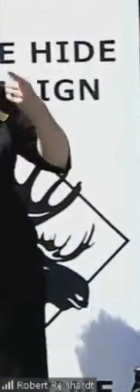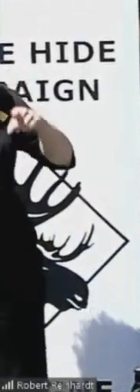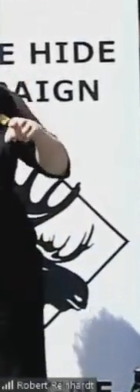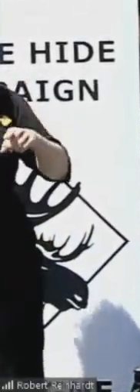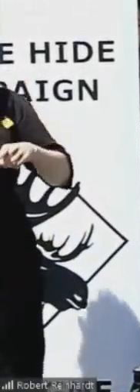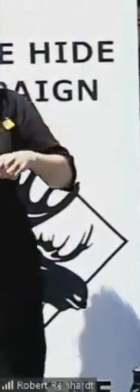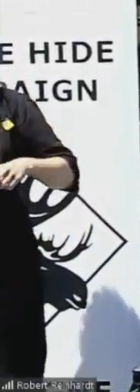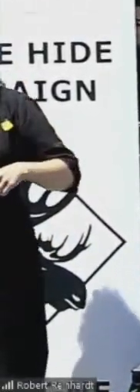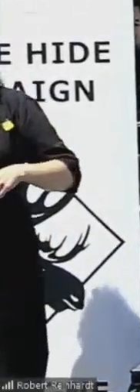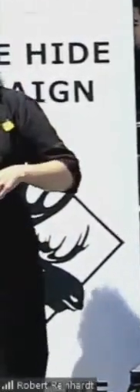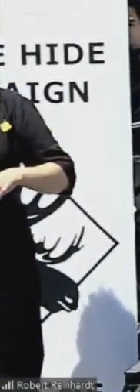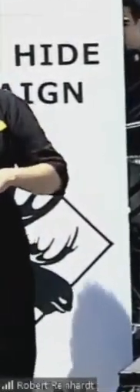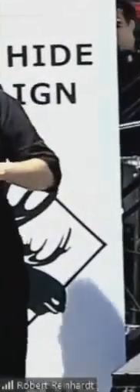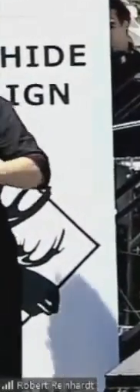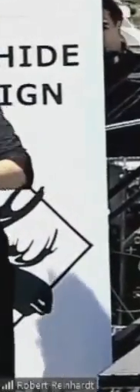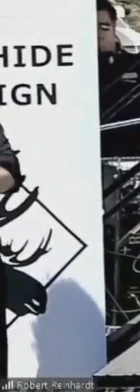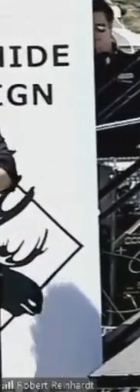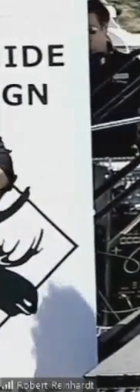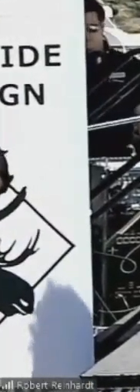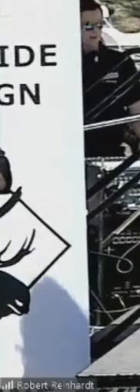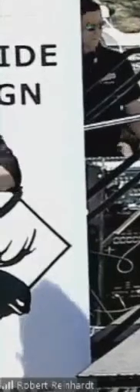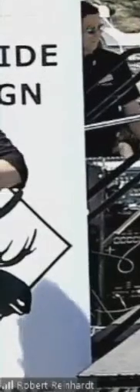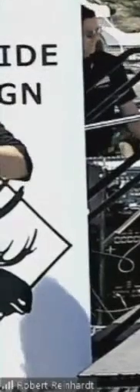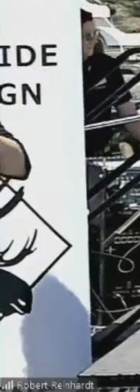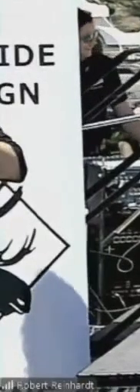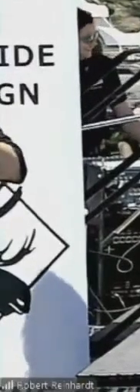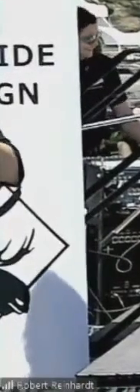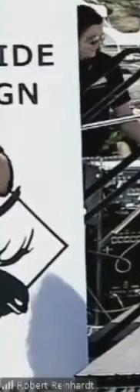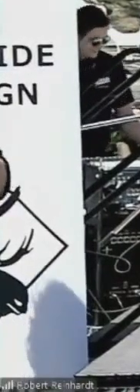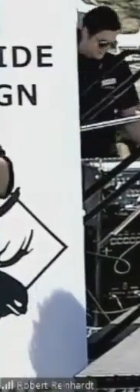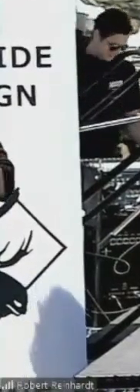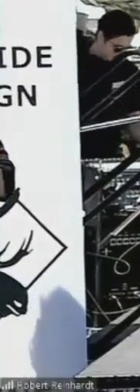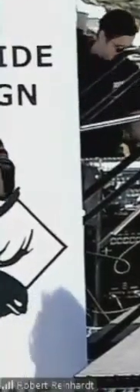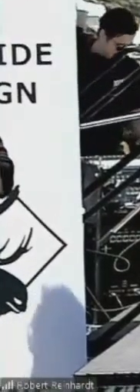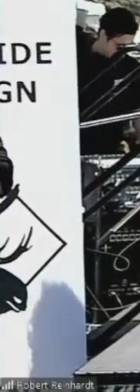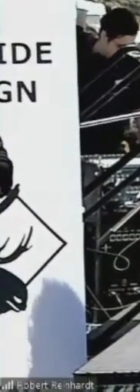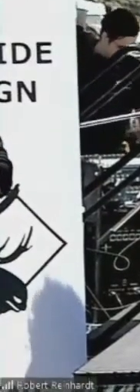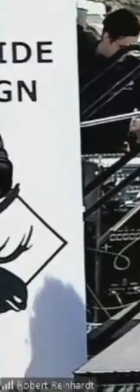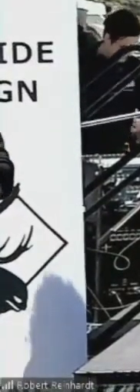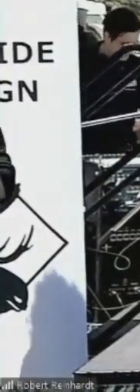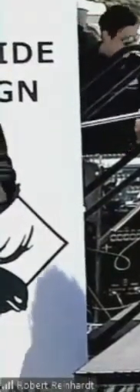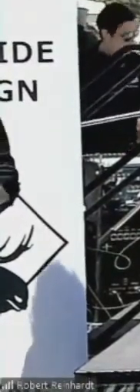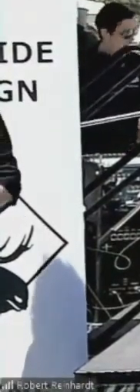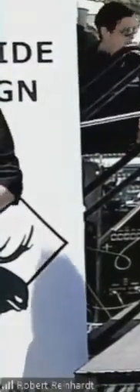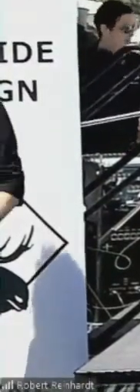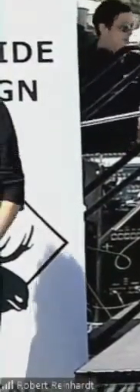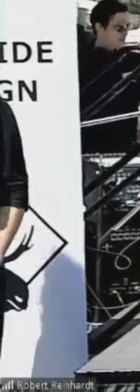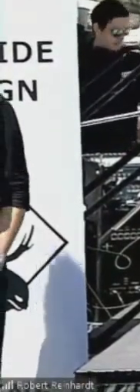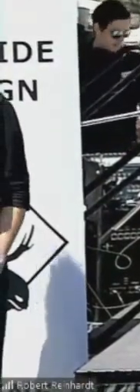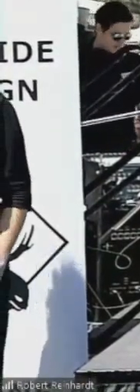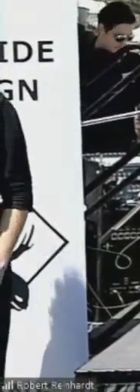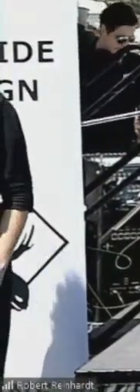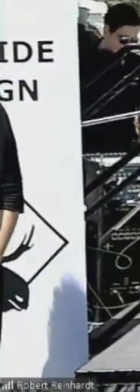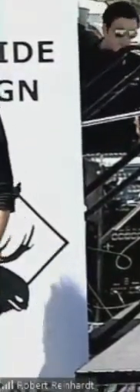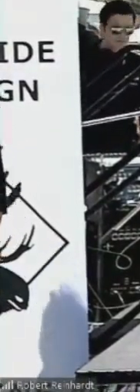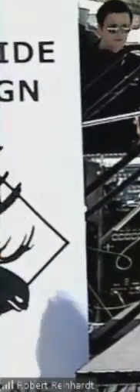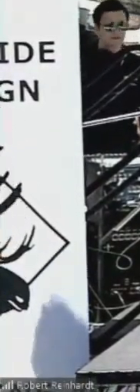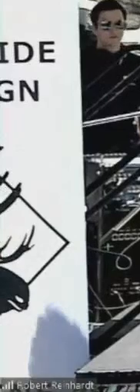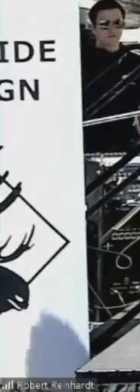song is a song for our people, however, it's very well known for missing and murdered Indigenous women and girls.